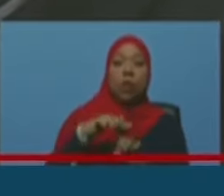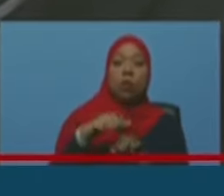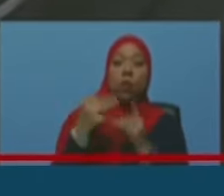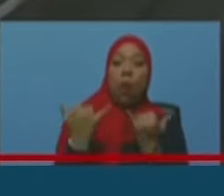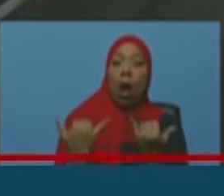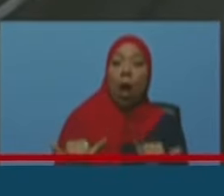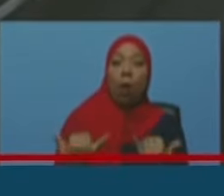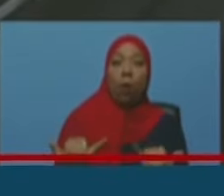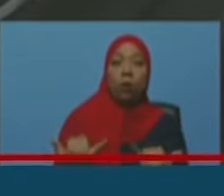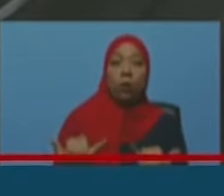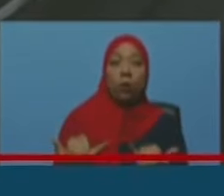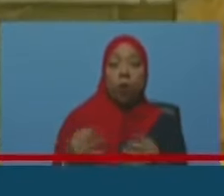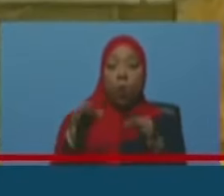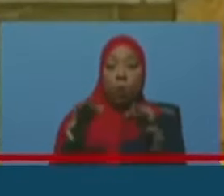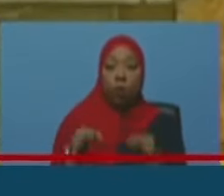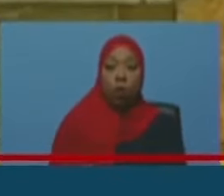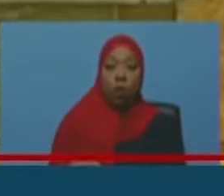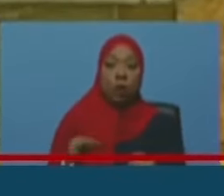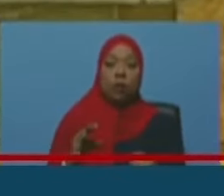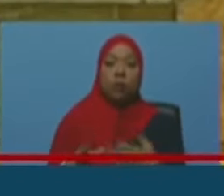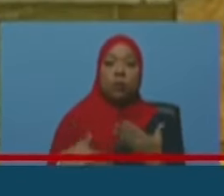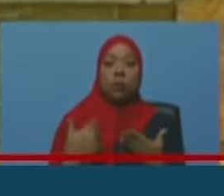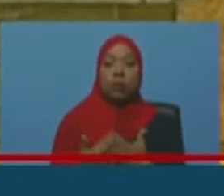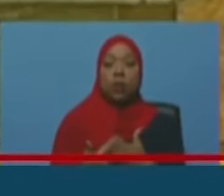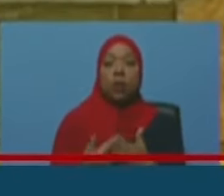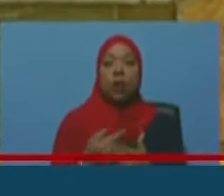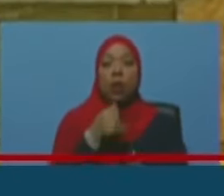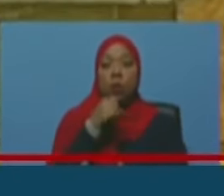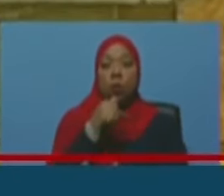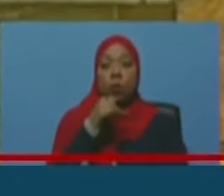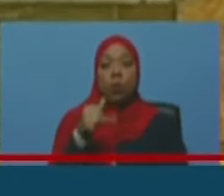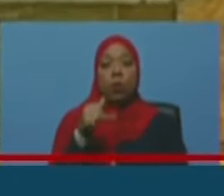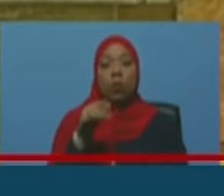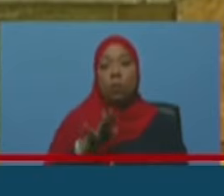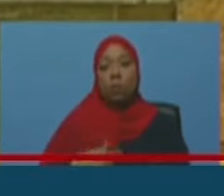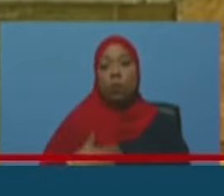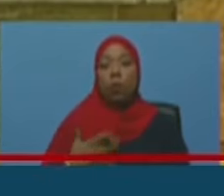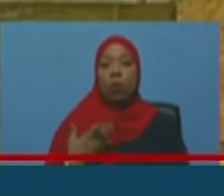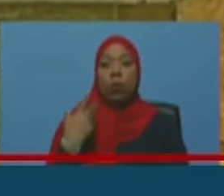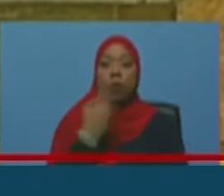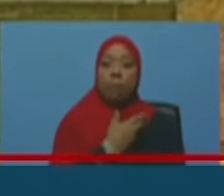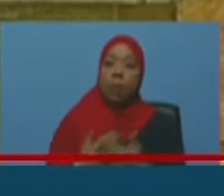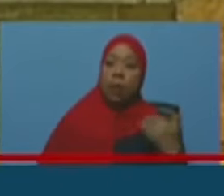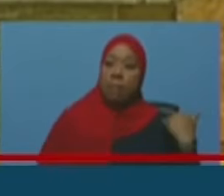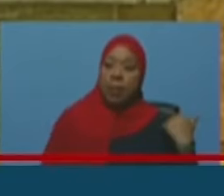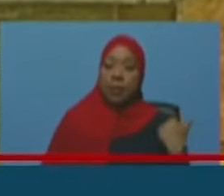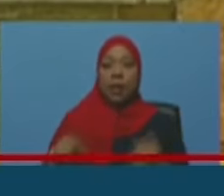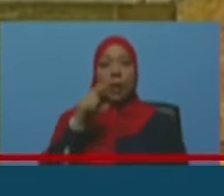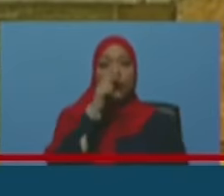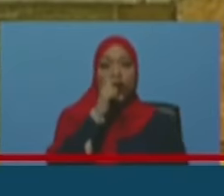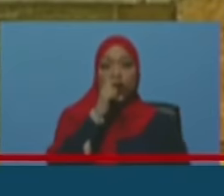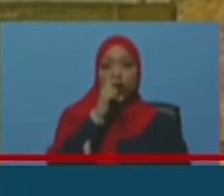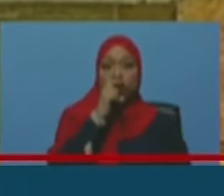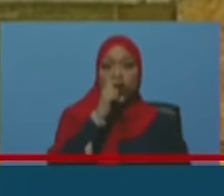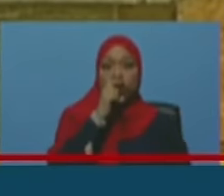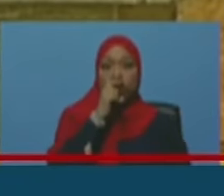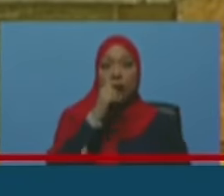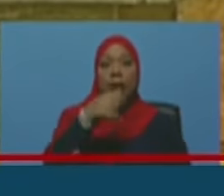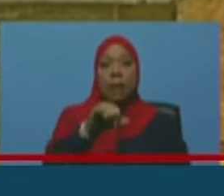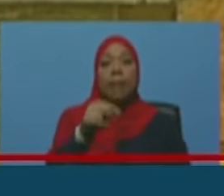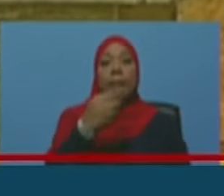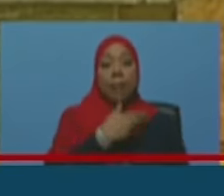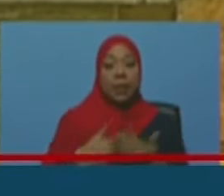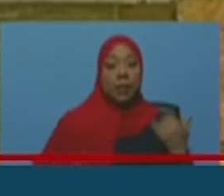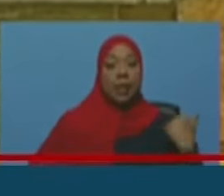remains robust, regardless of the circumstances, and that it is strengthened from now on. And what I can tell you